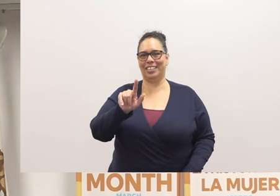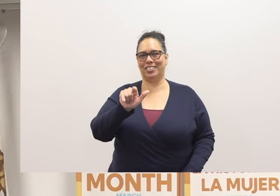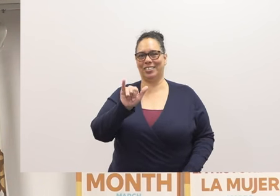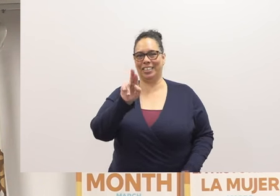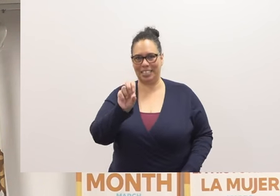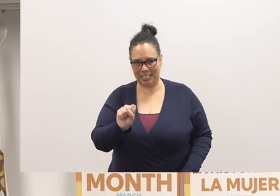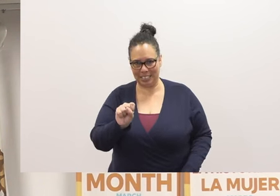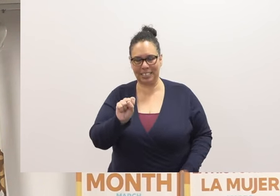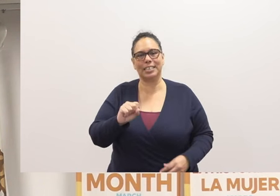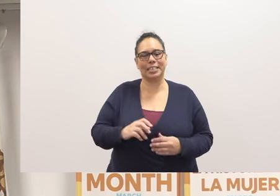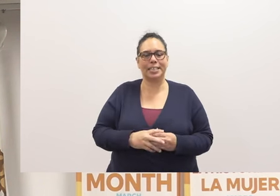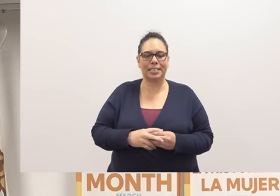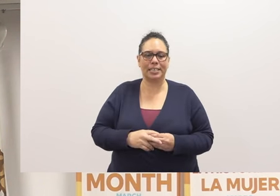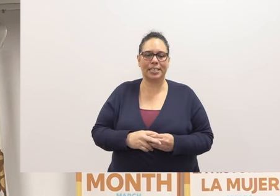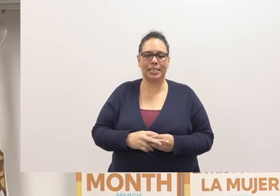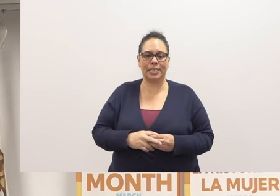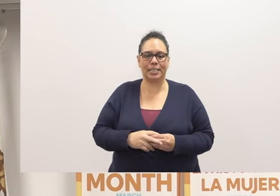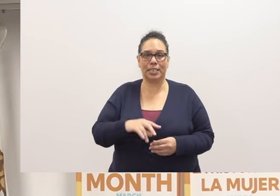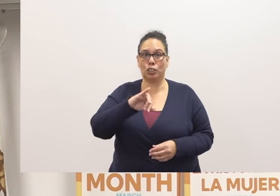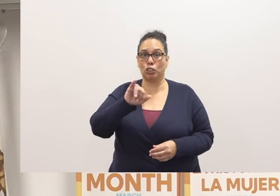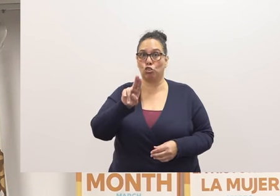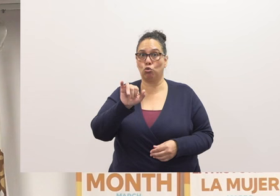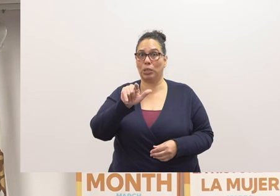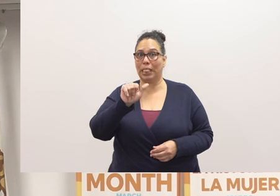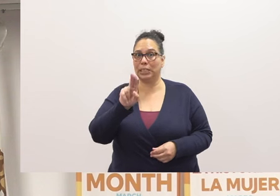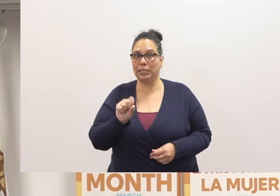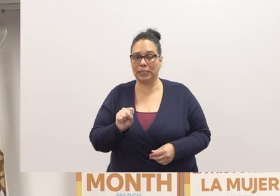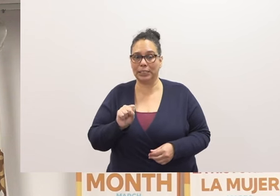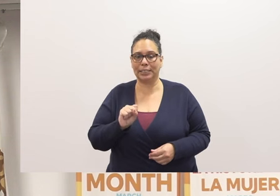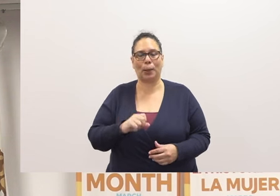Julius. Julius.